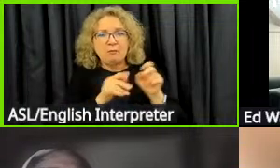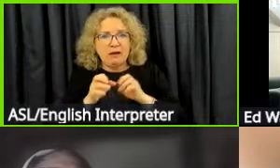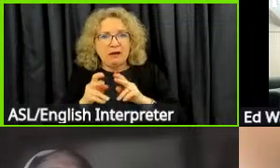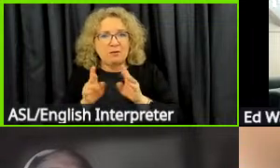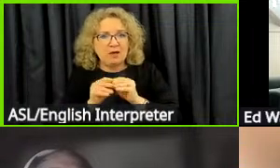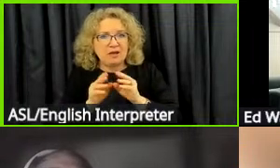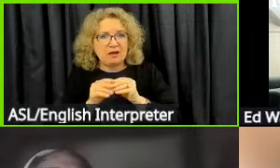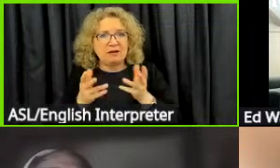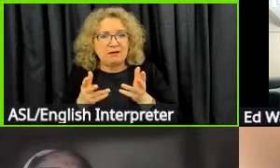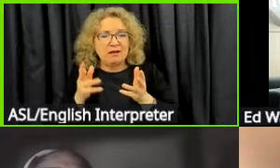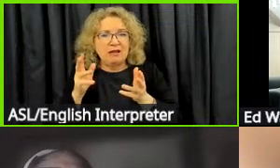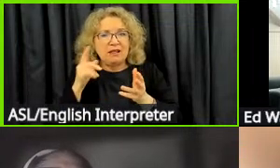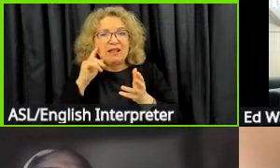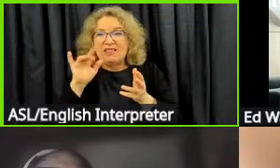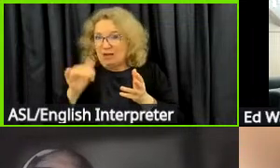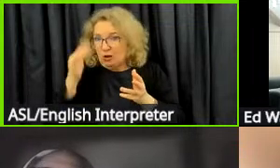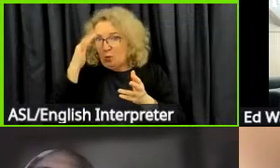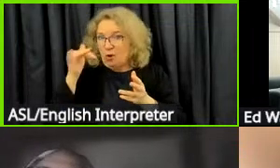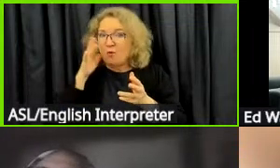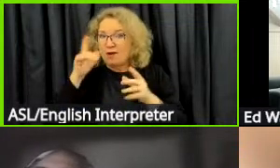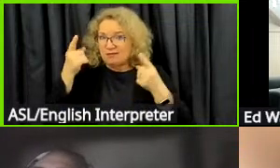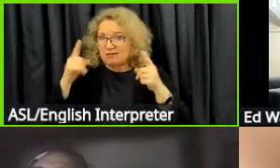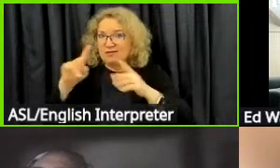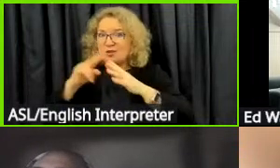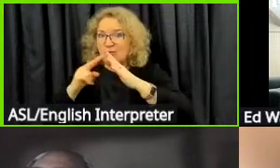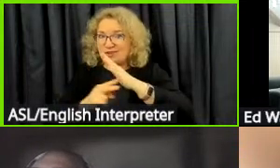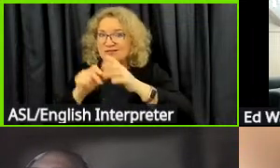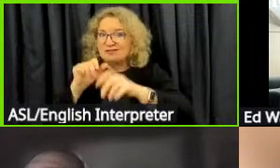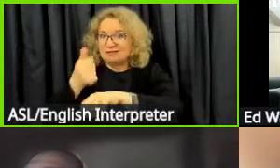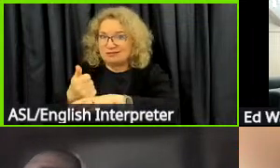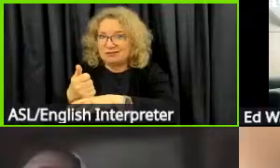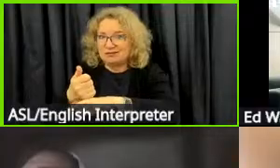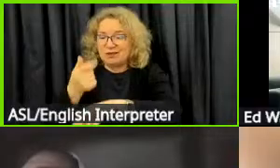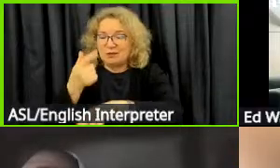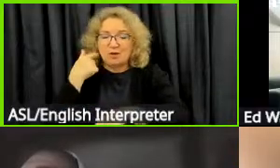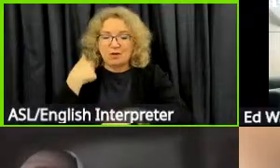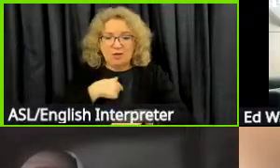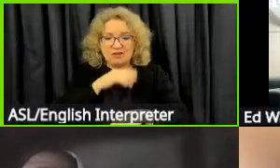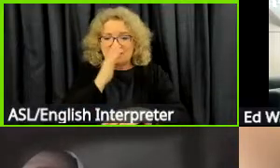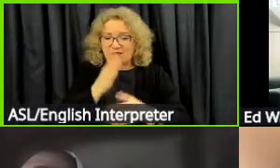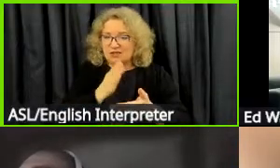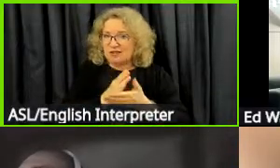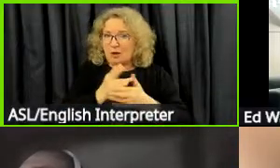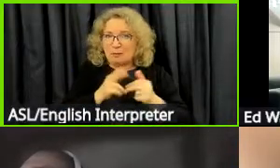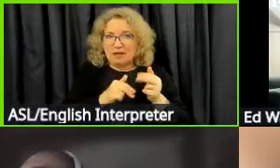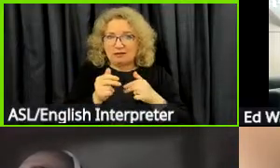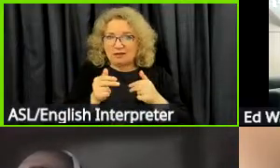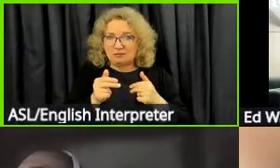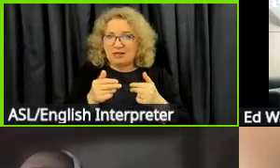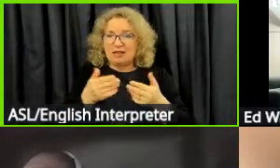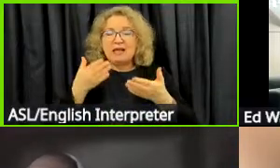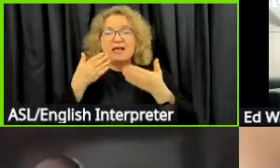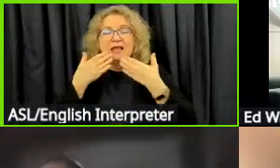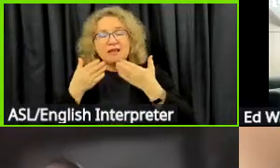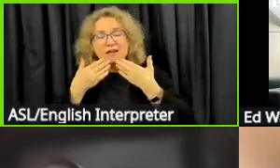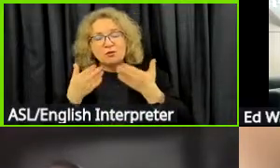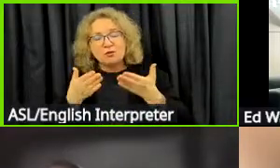get a bridge, because we've never stopped building. Thank you. Thank you very much.